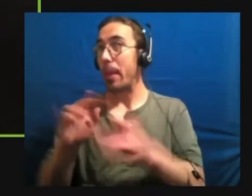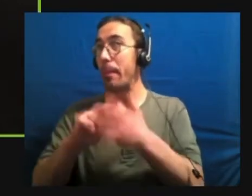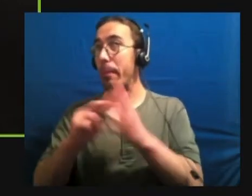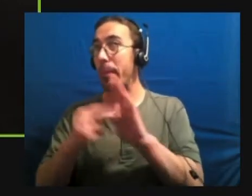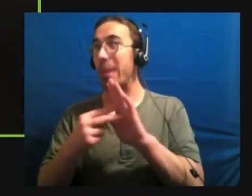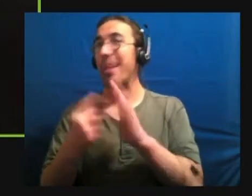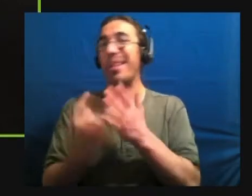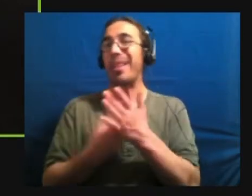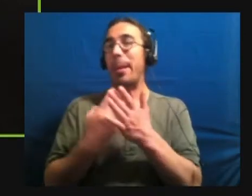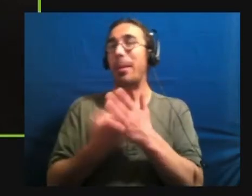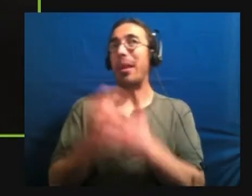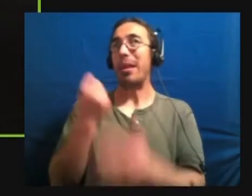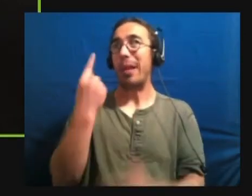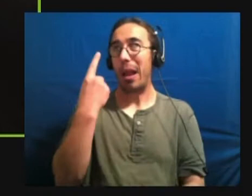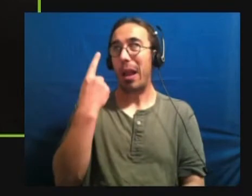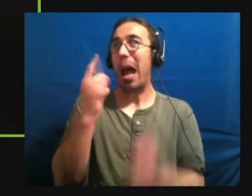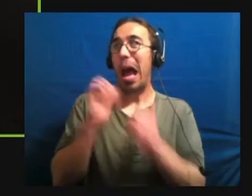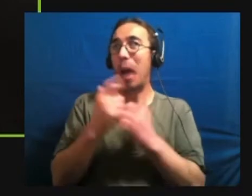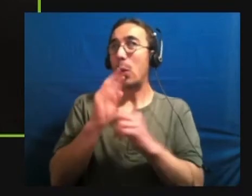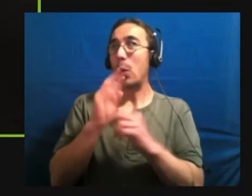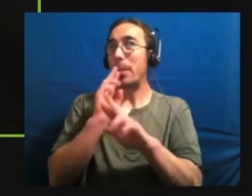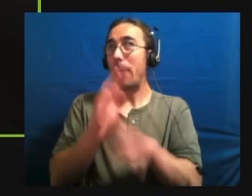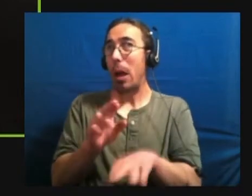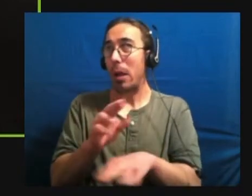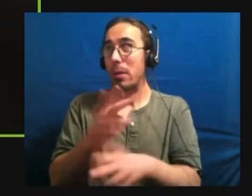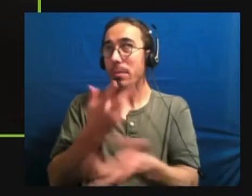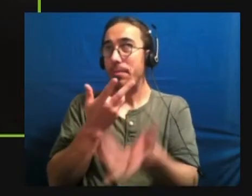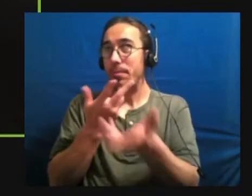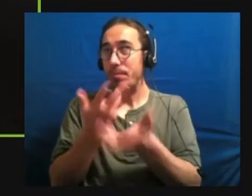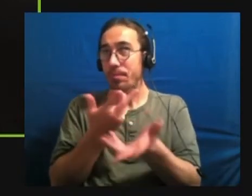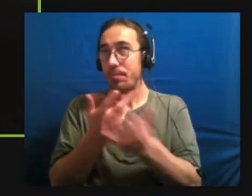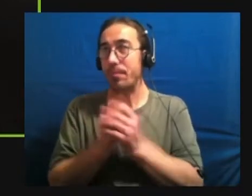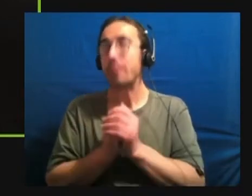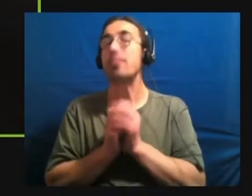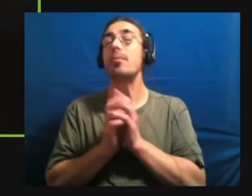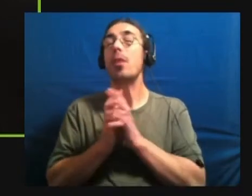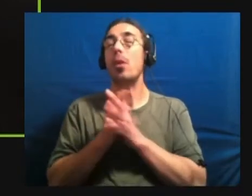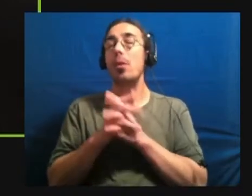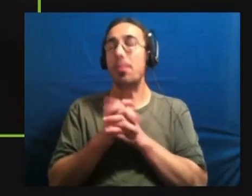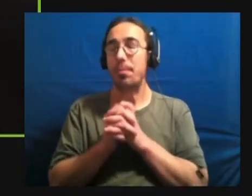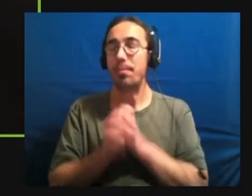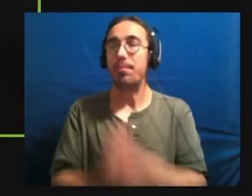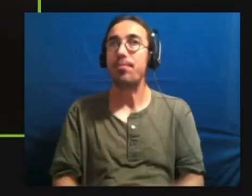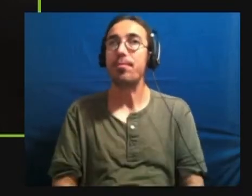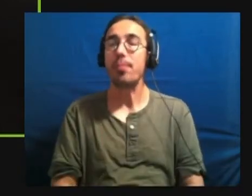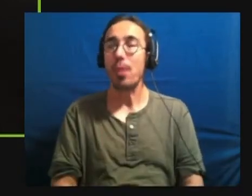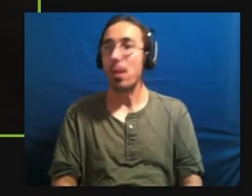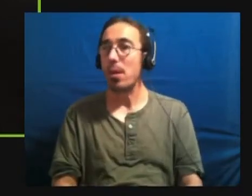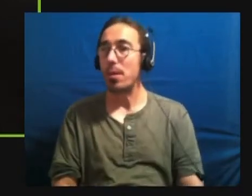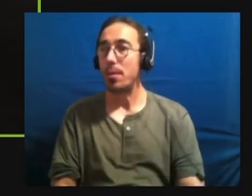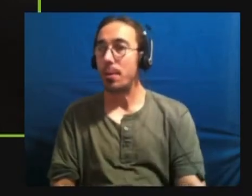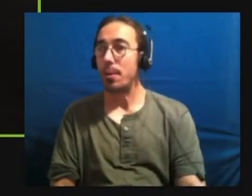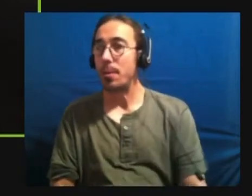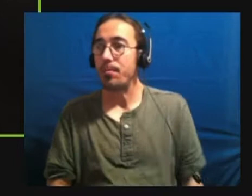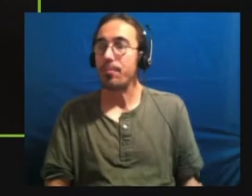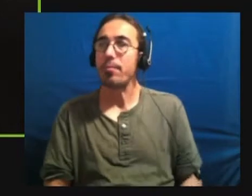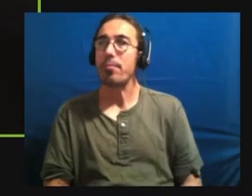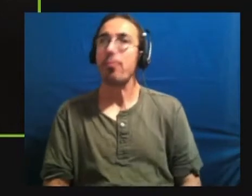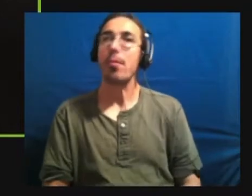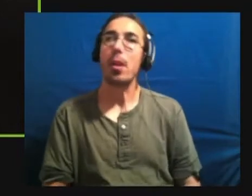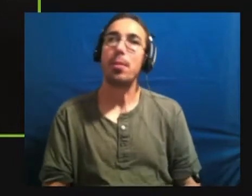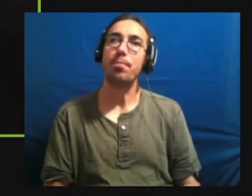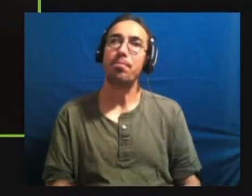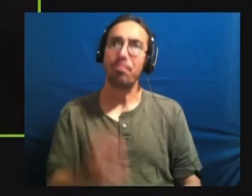understand how to respond or what to do with that. And we're going to challenge that